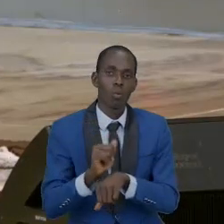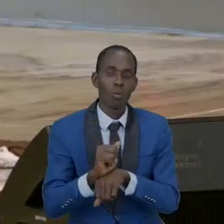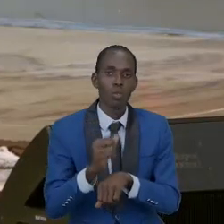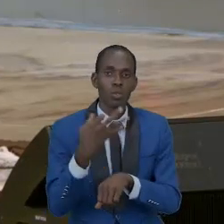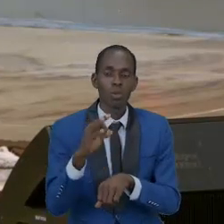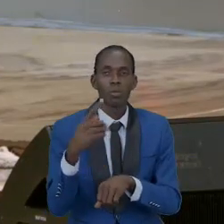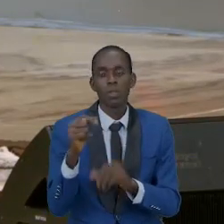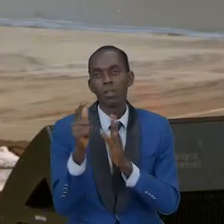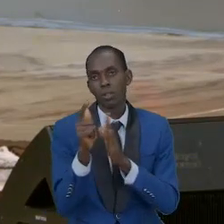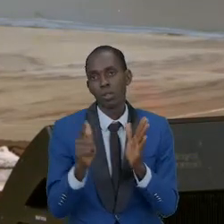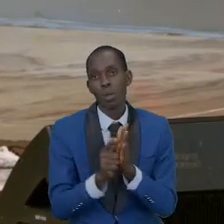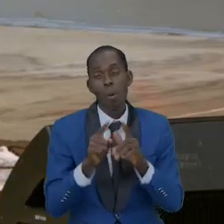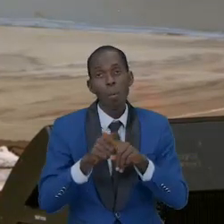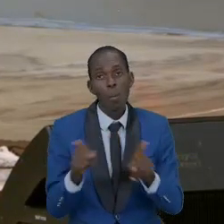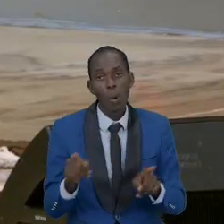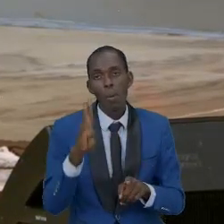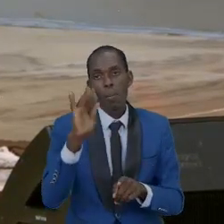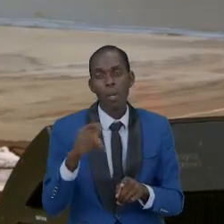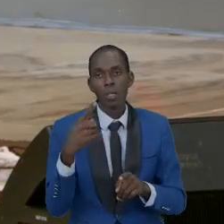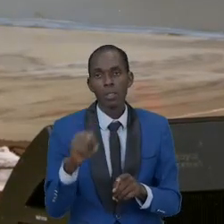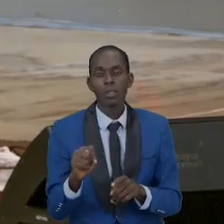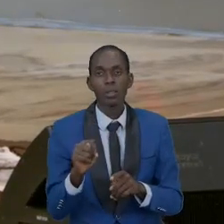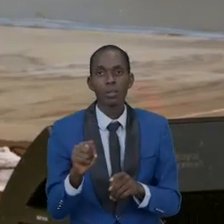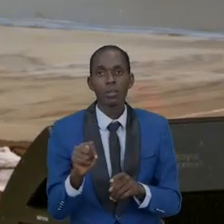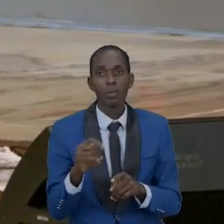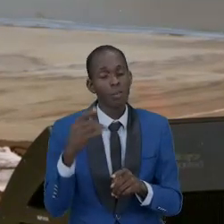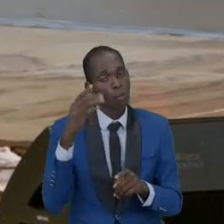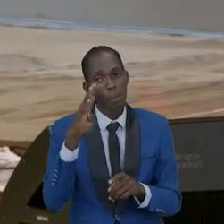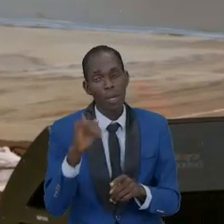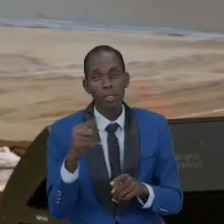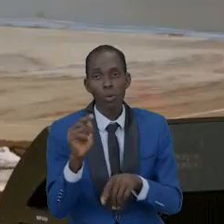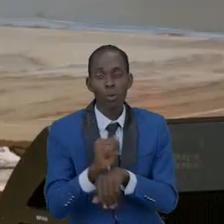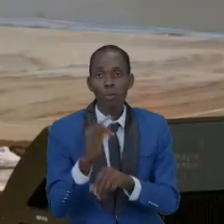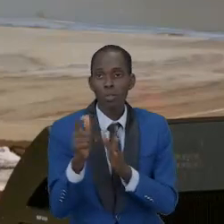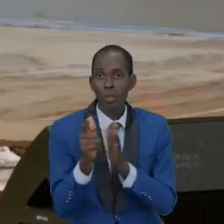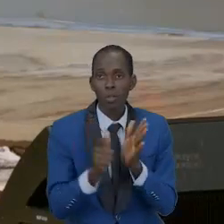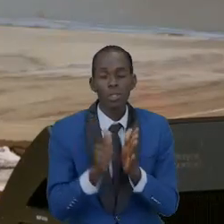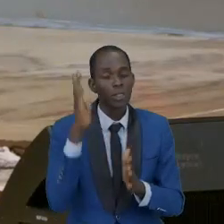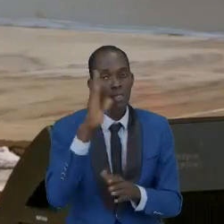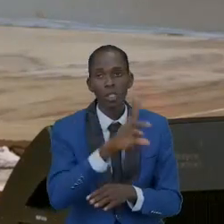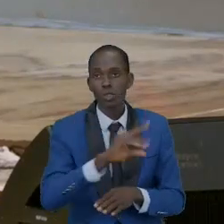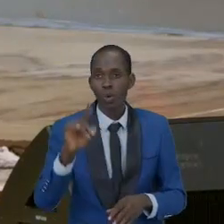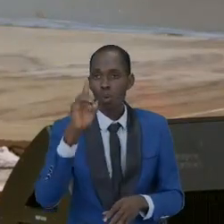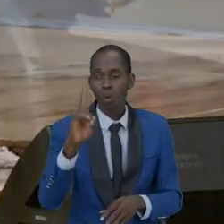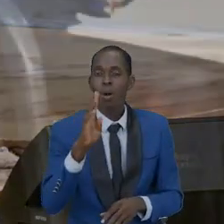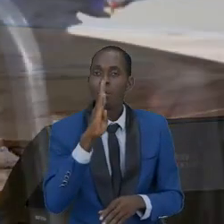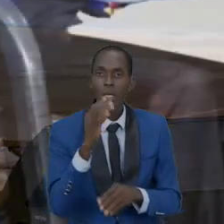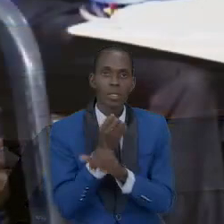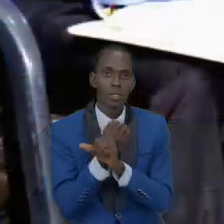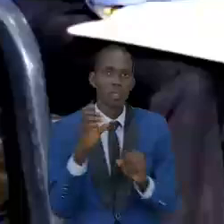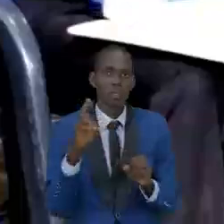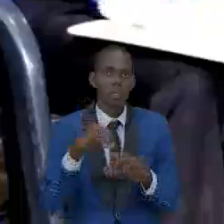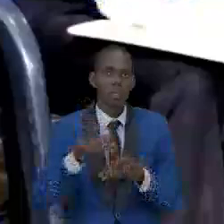For by the works of the law shall no flesh be justified. Then in verse